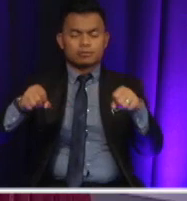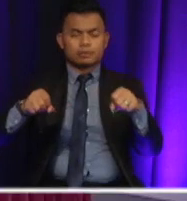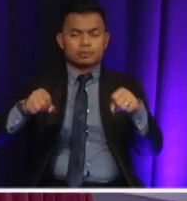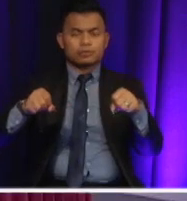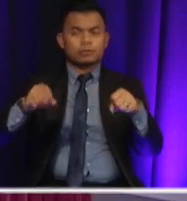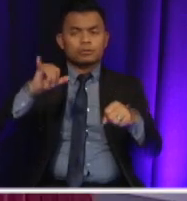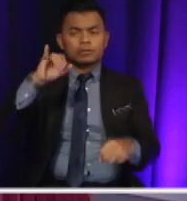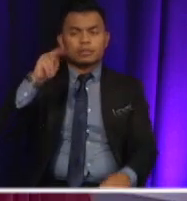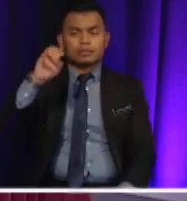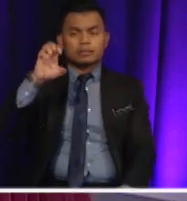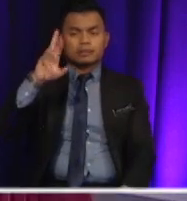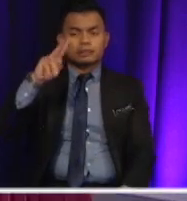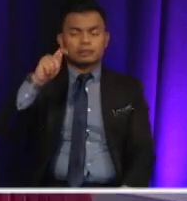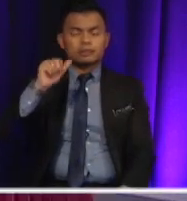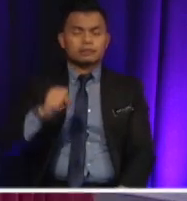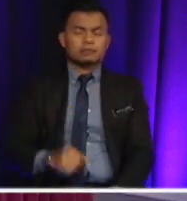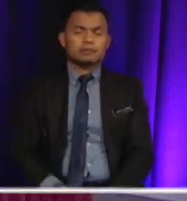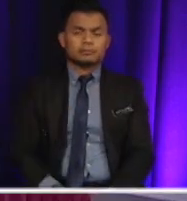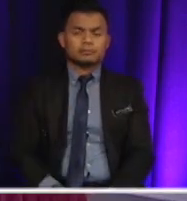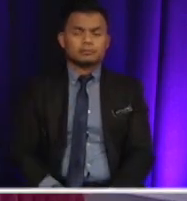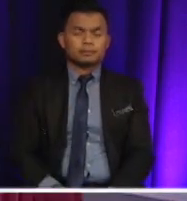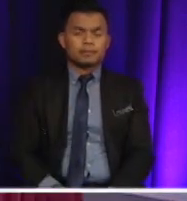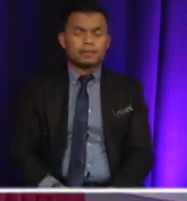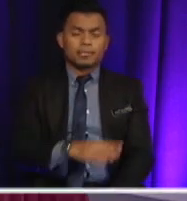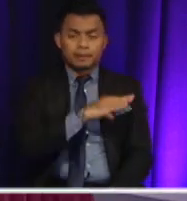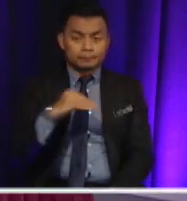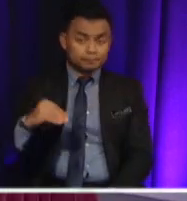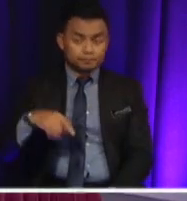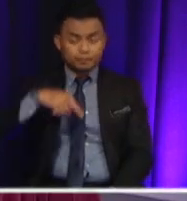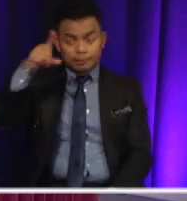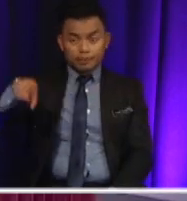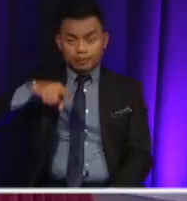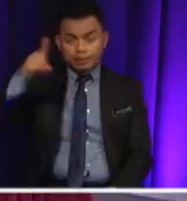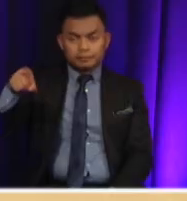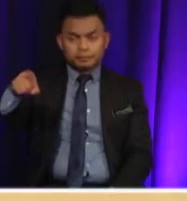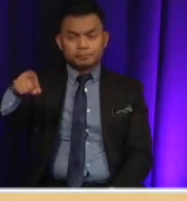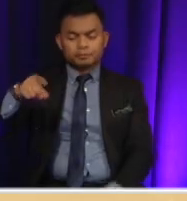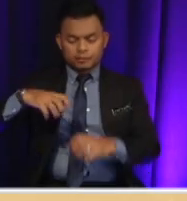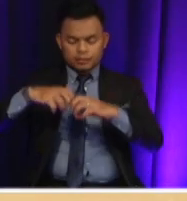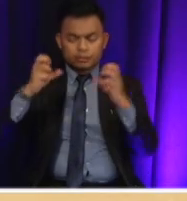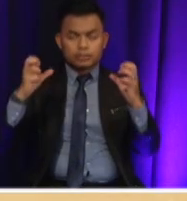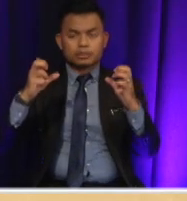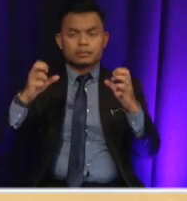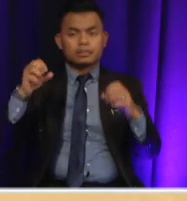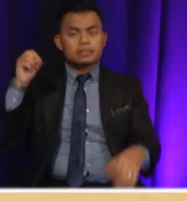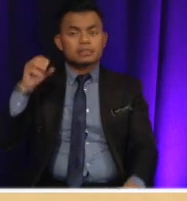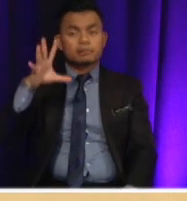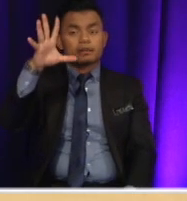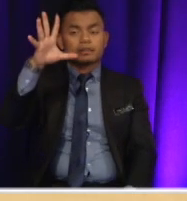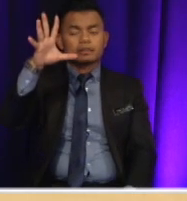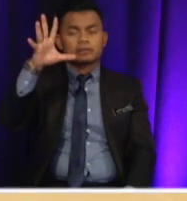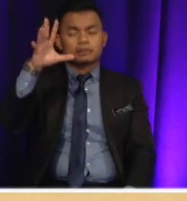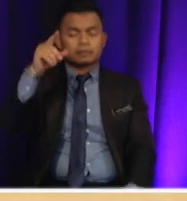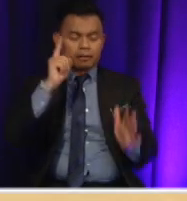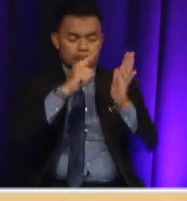inert, the tire on which the tread is worn, the sparking plug which shows no sign